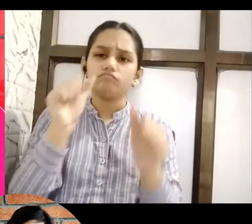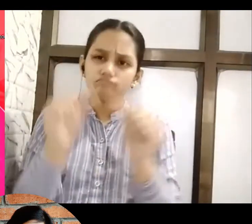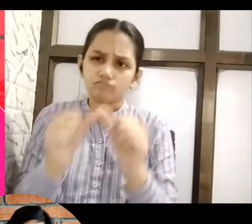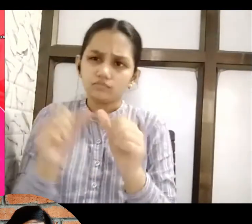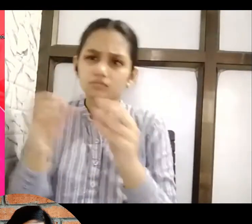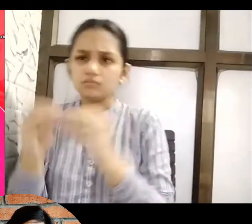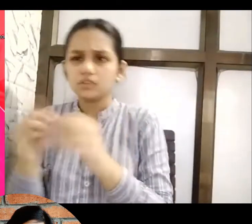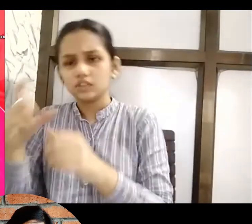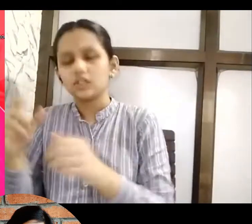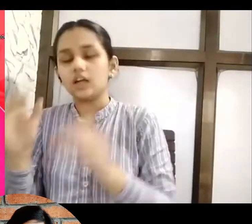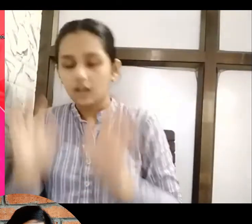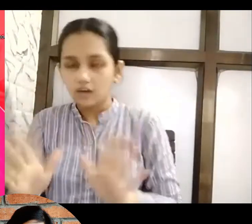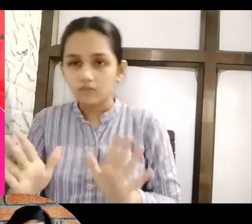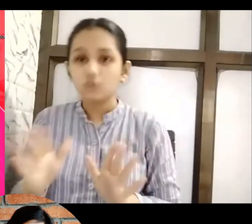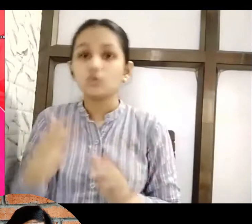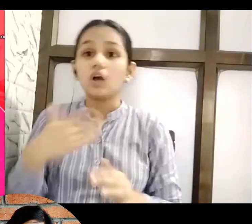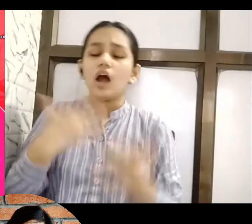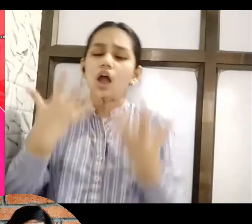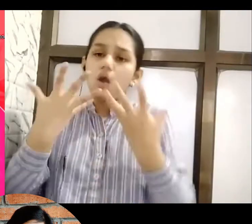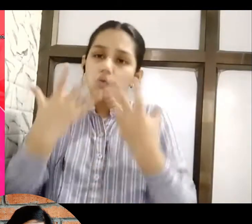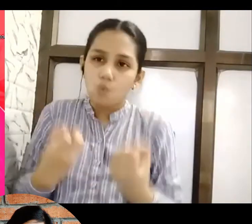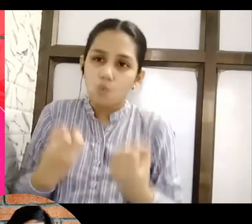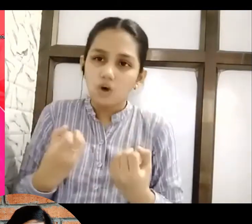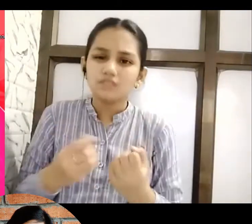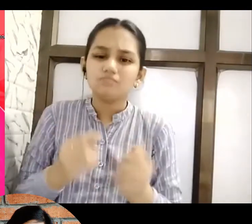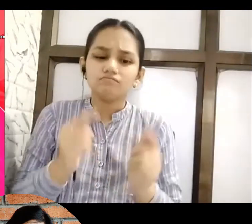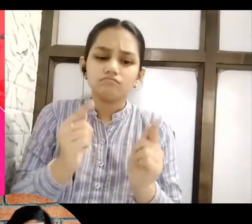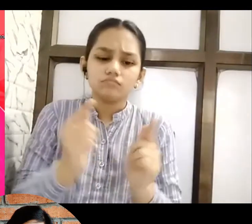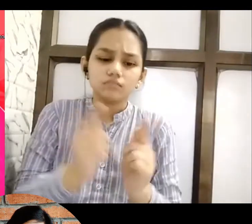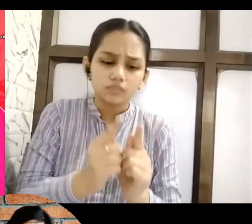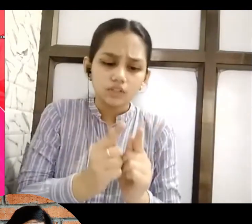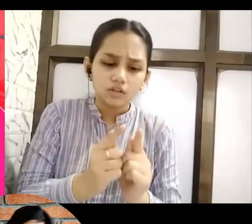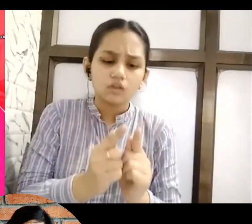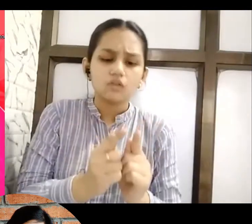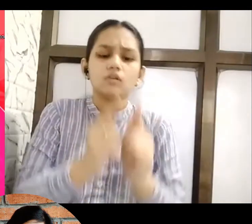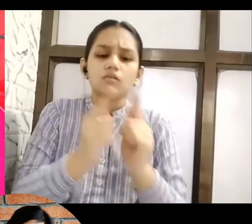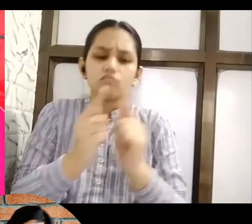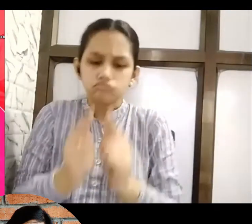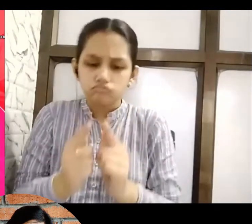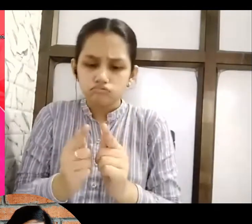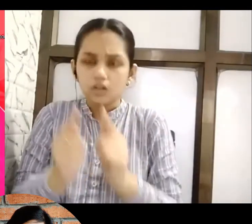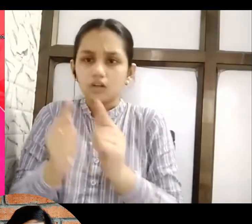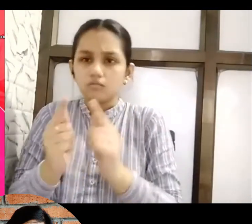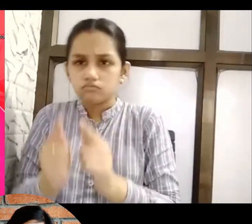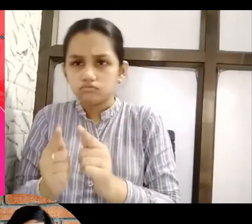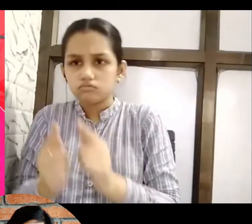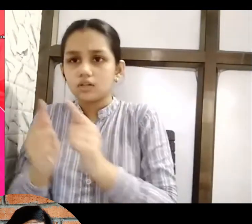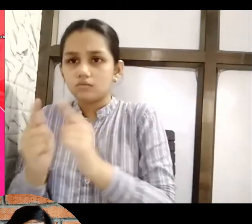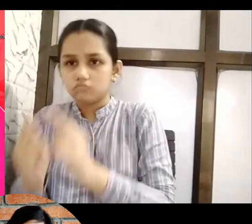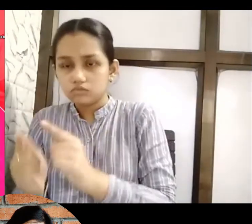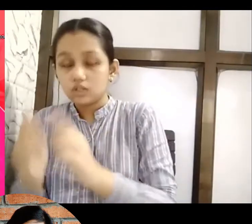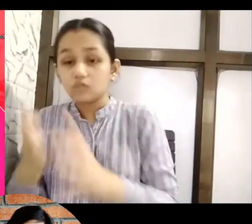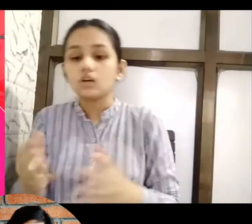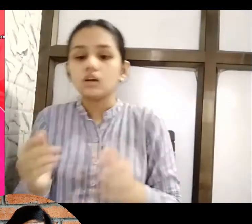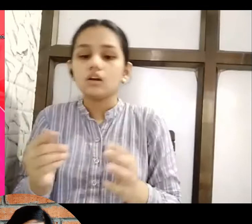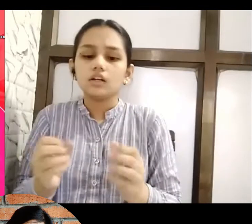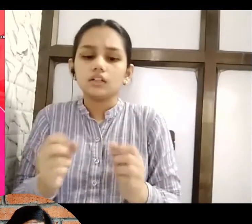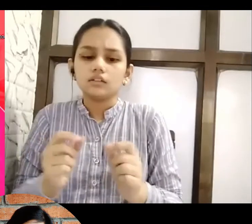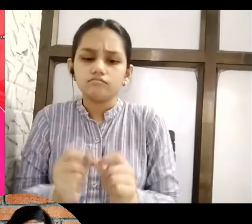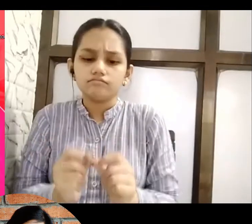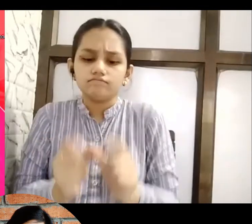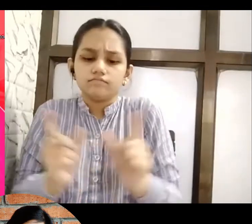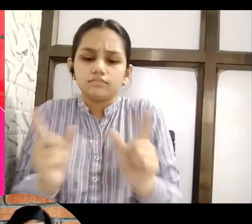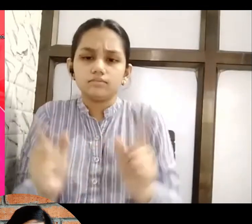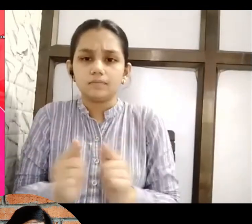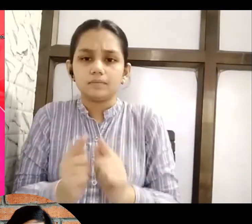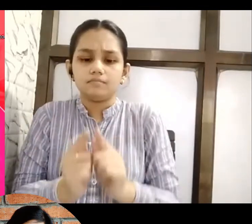space between the letters, I will increase this letter spacing. So